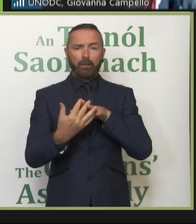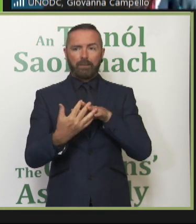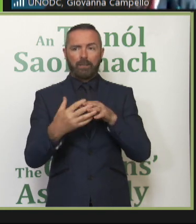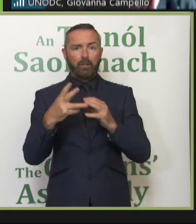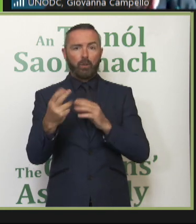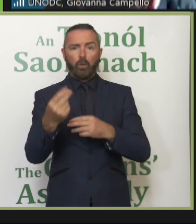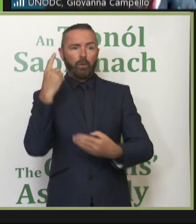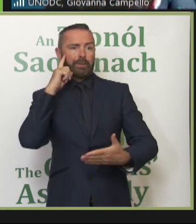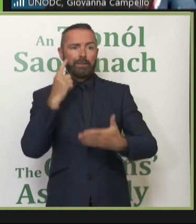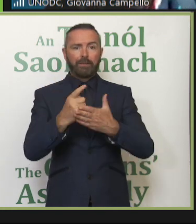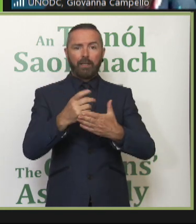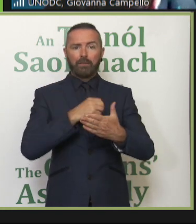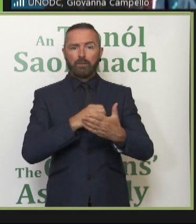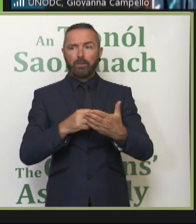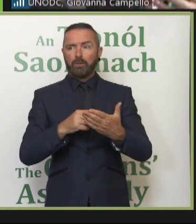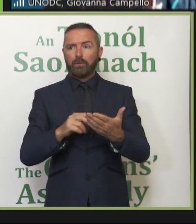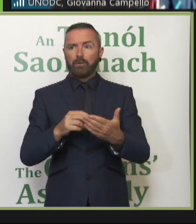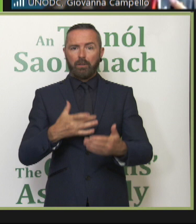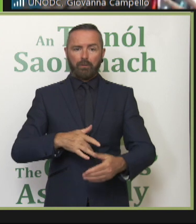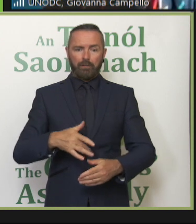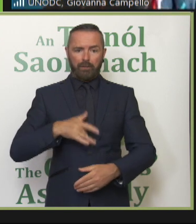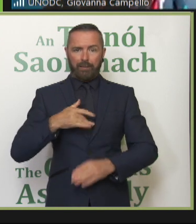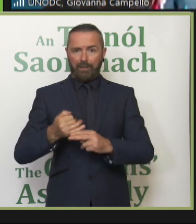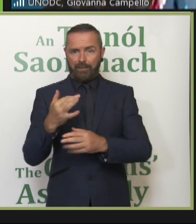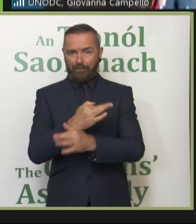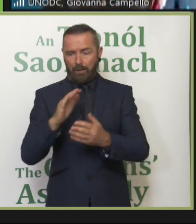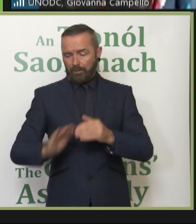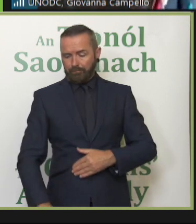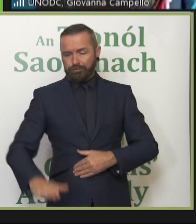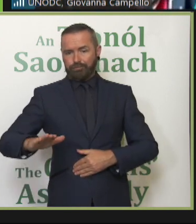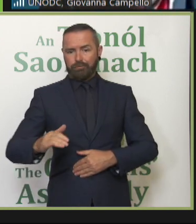chooses to grow up in such a family. Everybody deals with